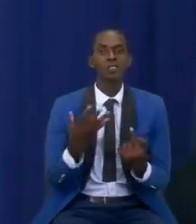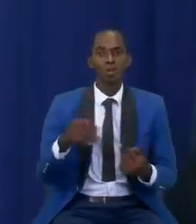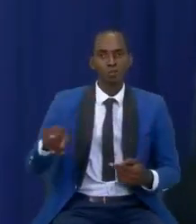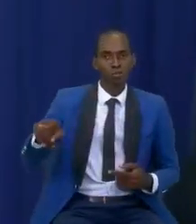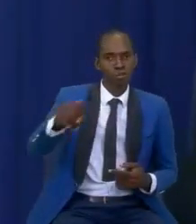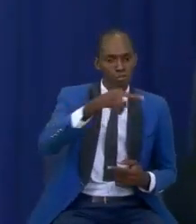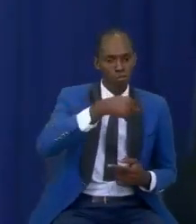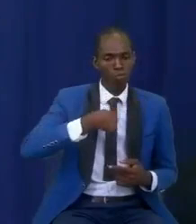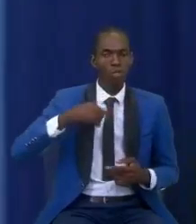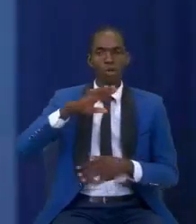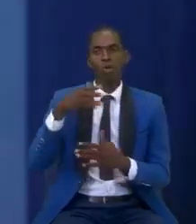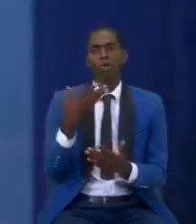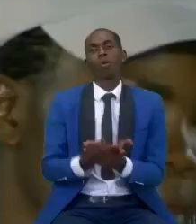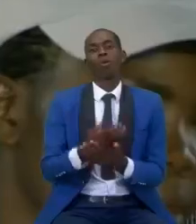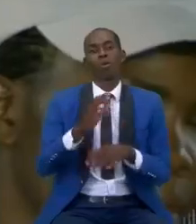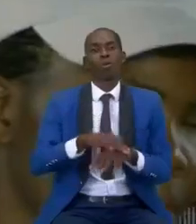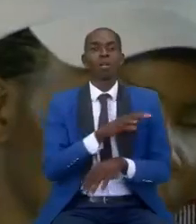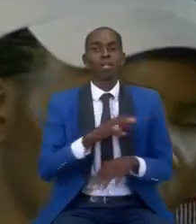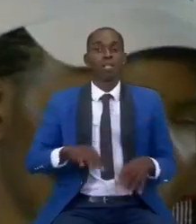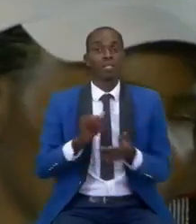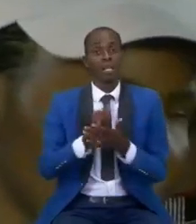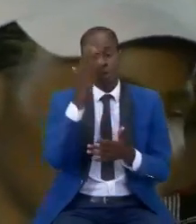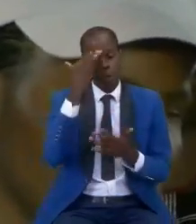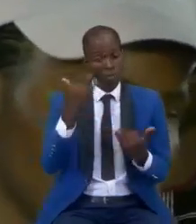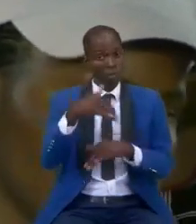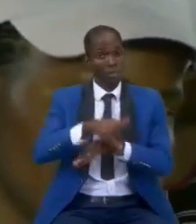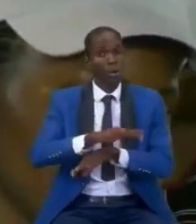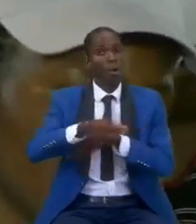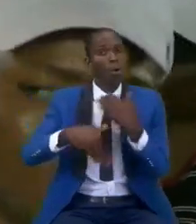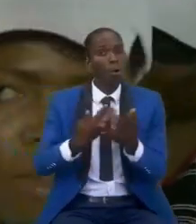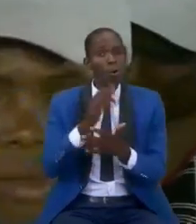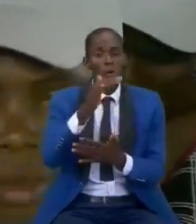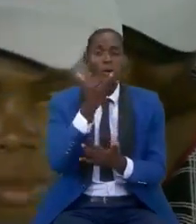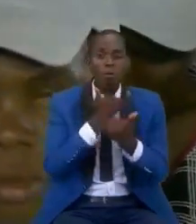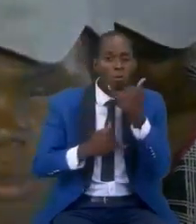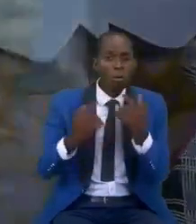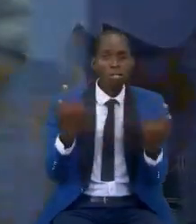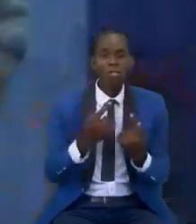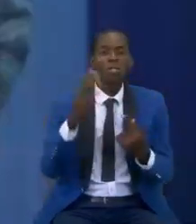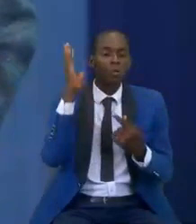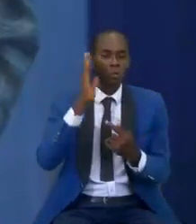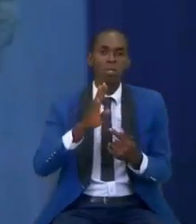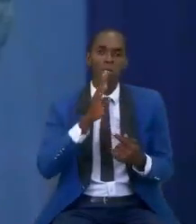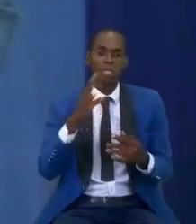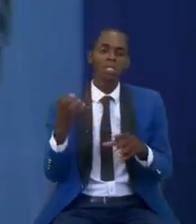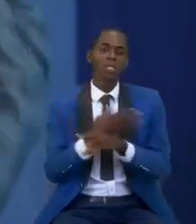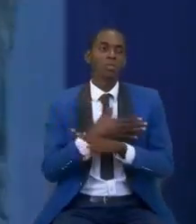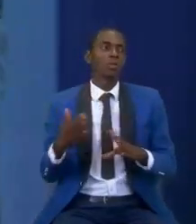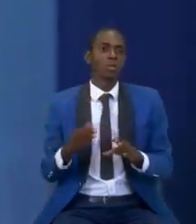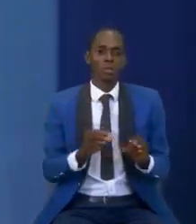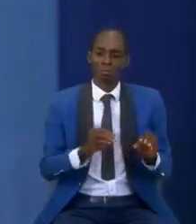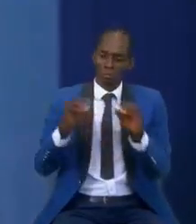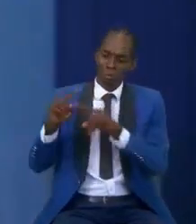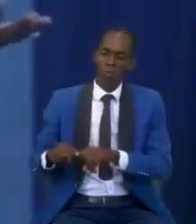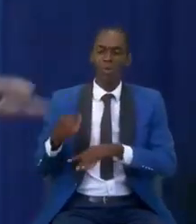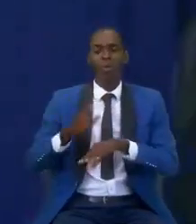taken away, laid on Christ. That's why tonight the power of sin will be broken in